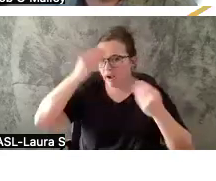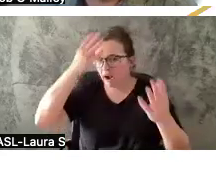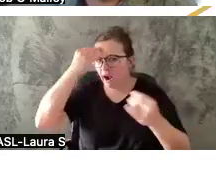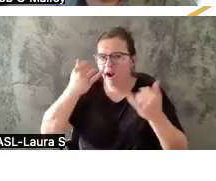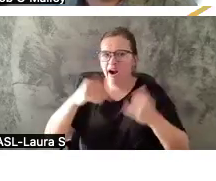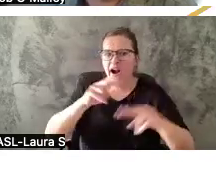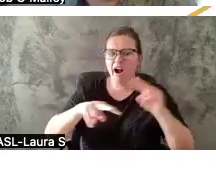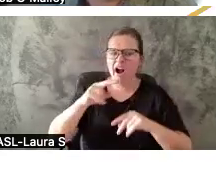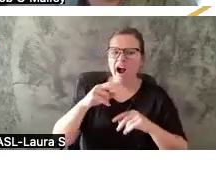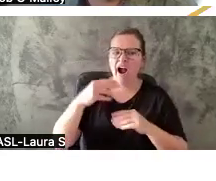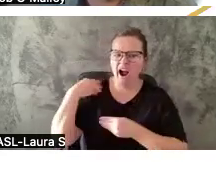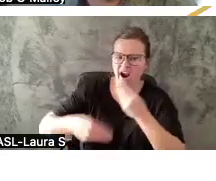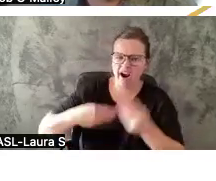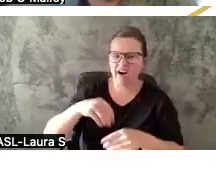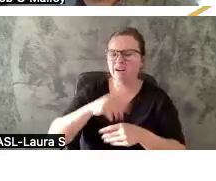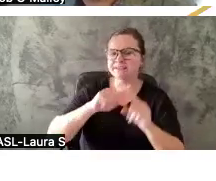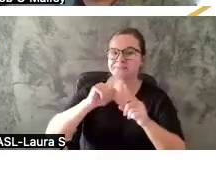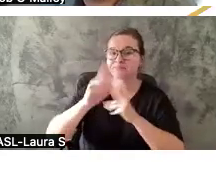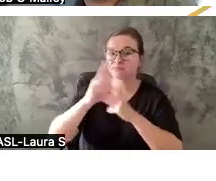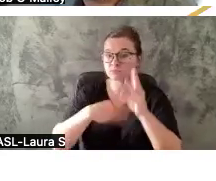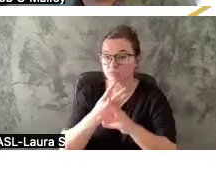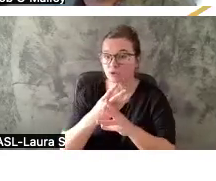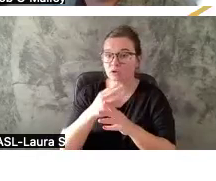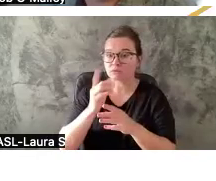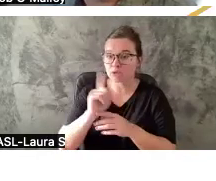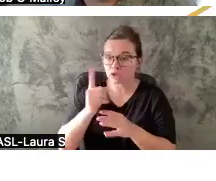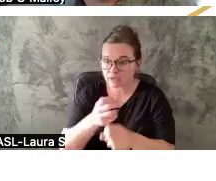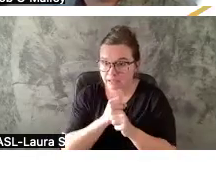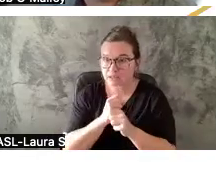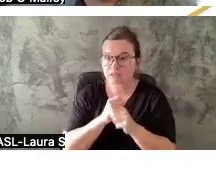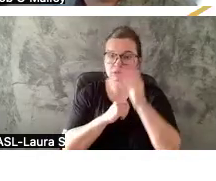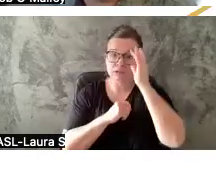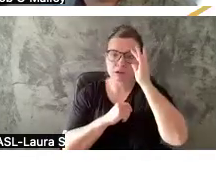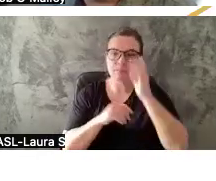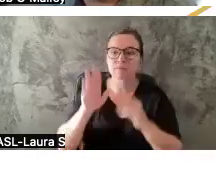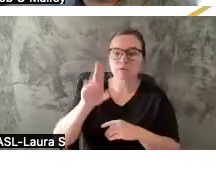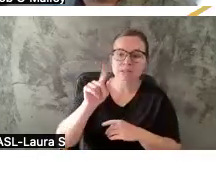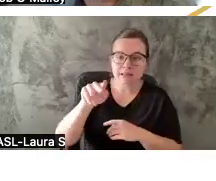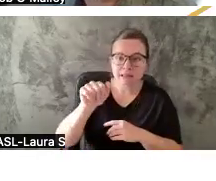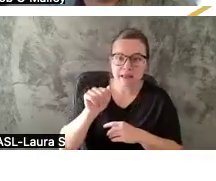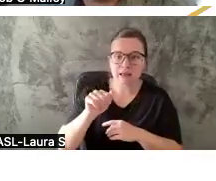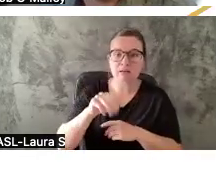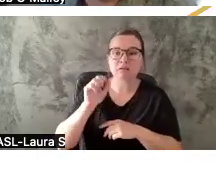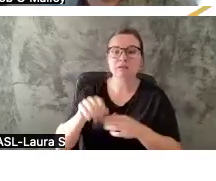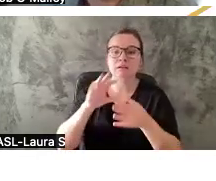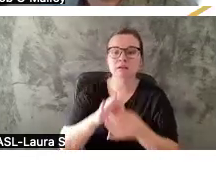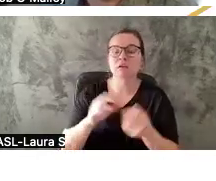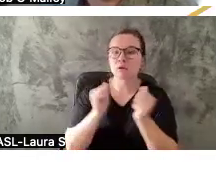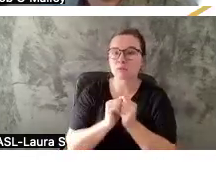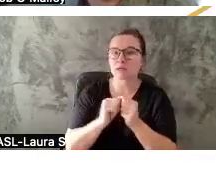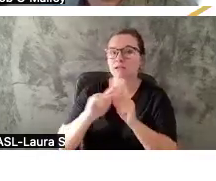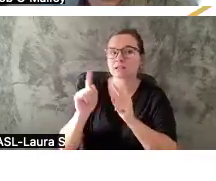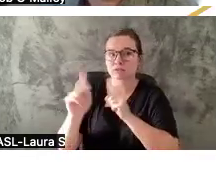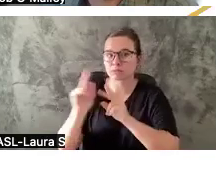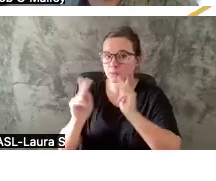at ancestry. What parts of the world you came from? Is there a percentage of your DNA that they can ascribe to Neanderthals? Things like